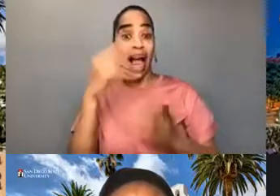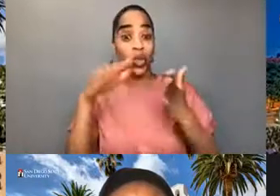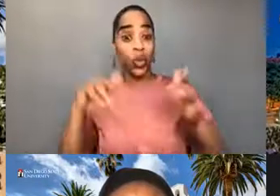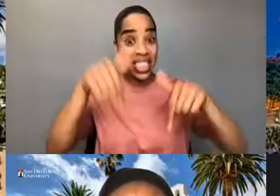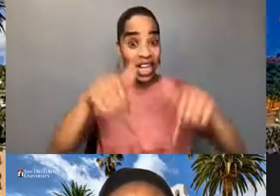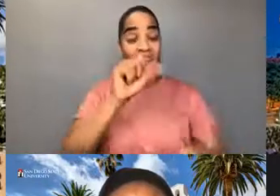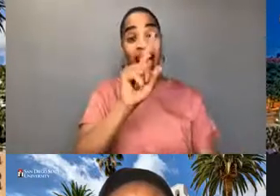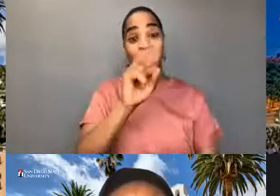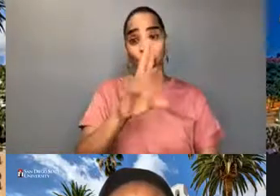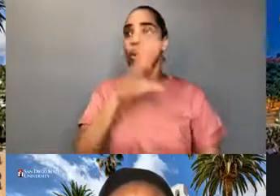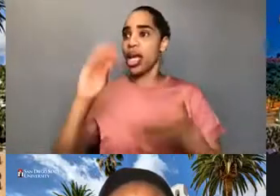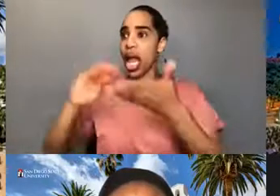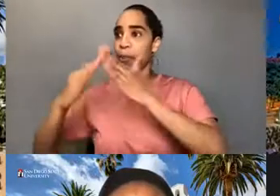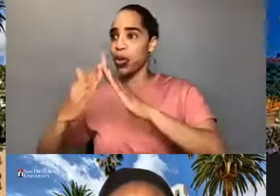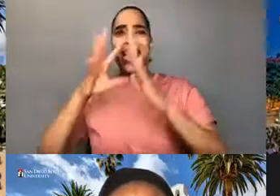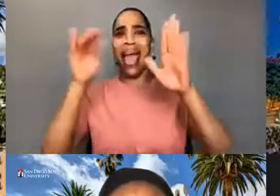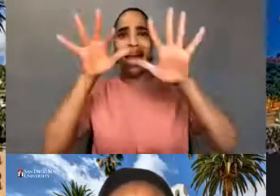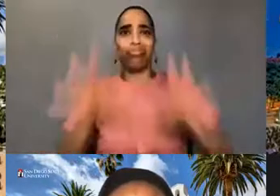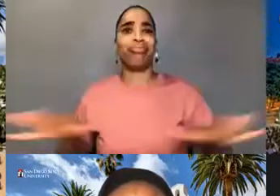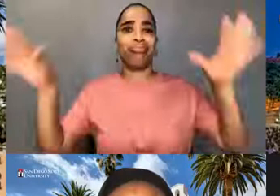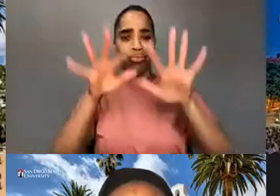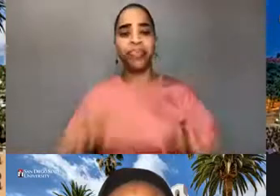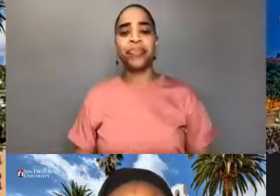community and in beyond. And two main things